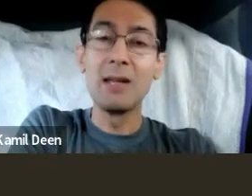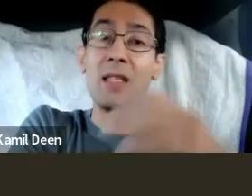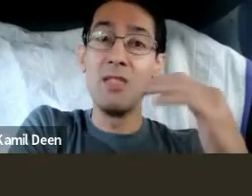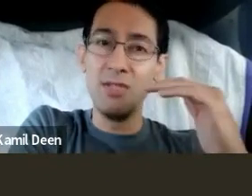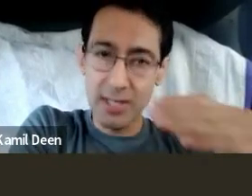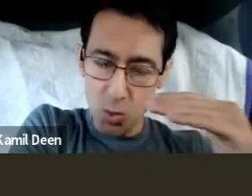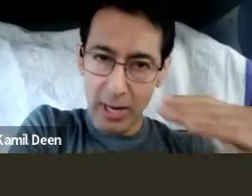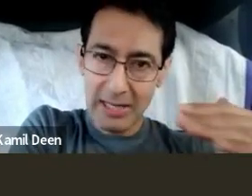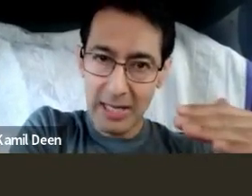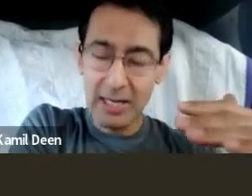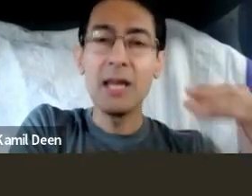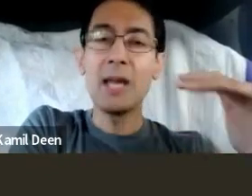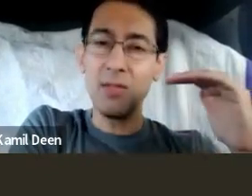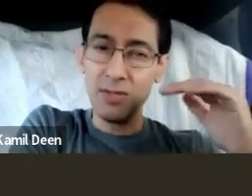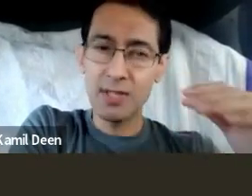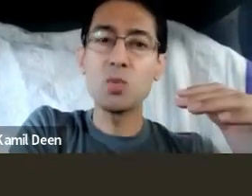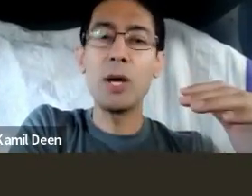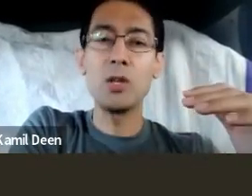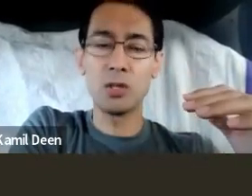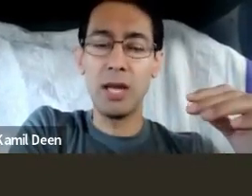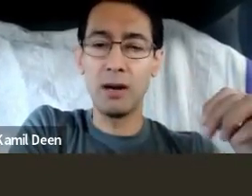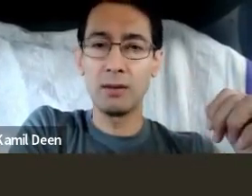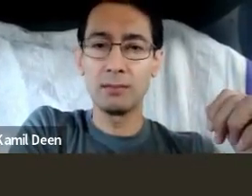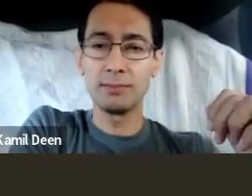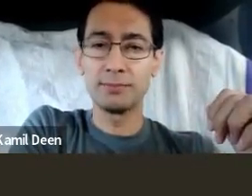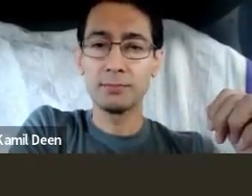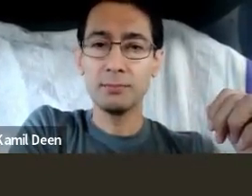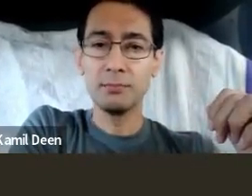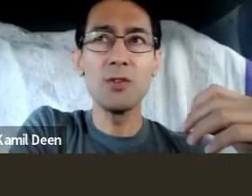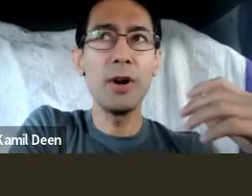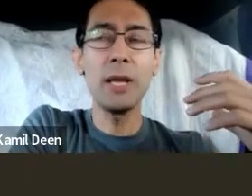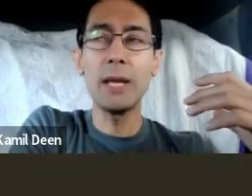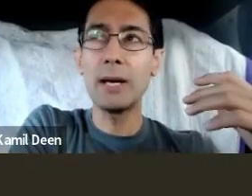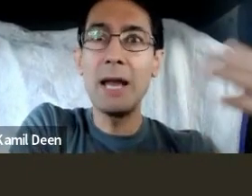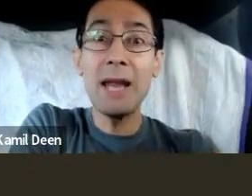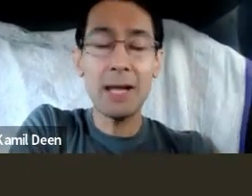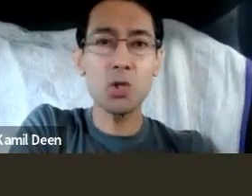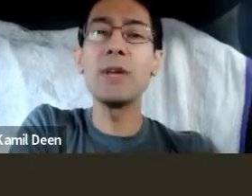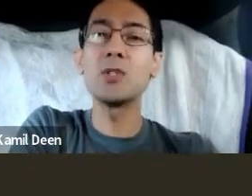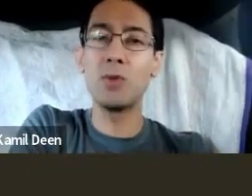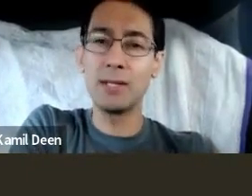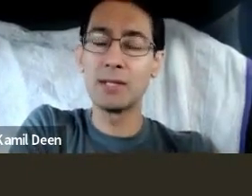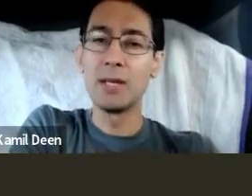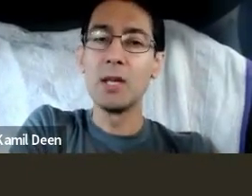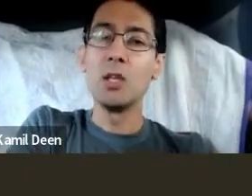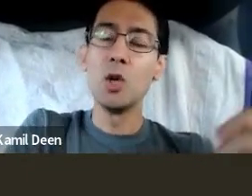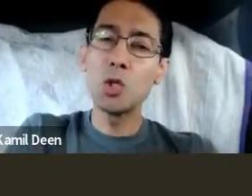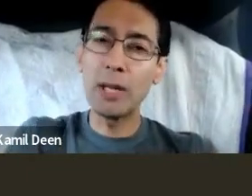beginning, this is what I did, and this is why you should care. It's a very unnatural thing to